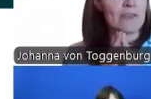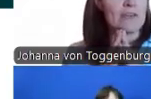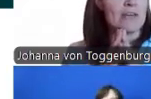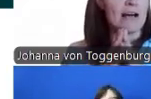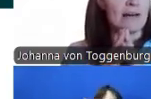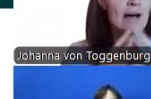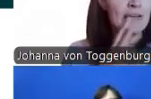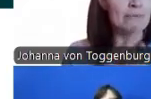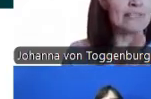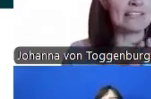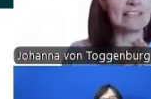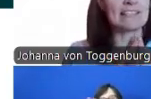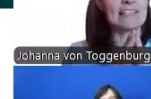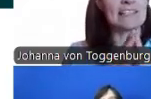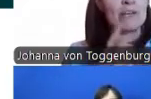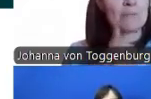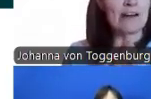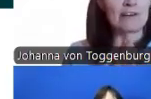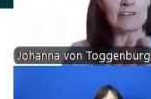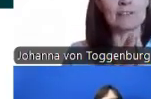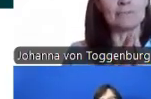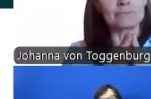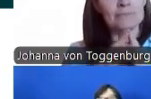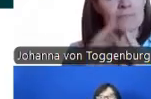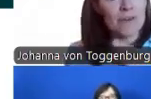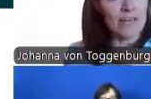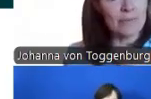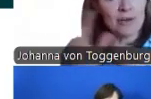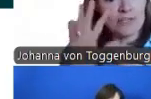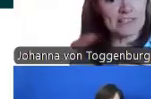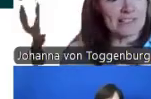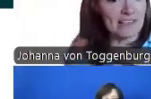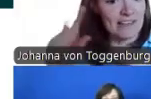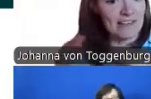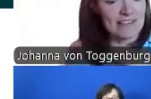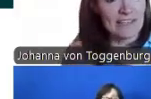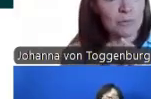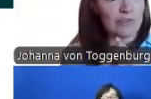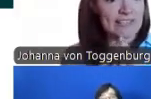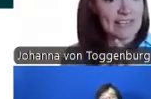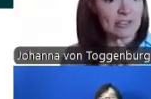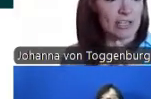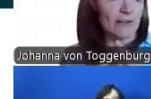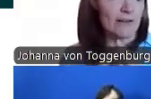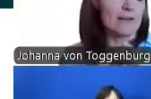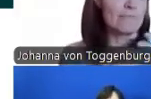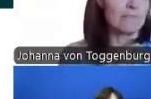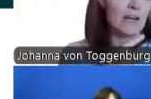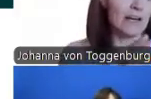cooling, high building density, wind barriers. Okay, we know this is affecting poor